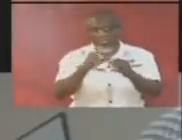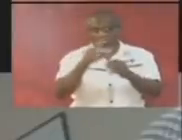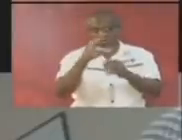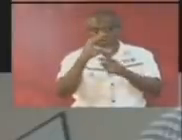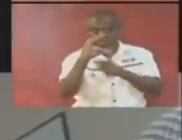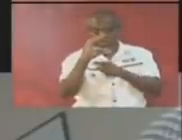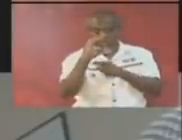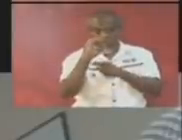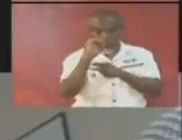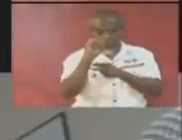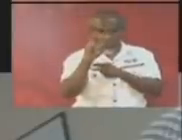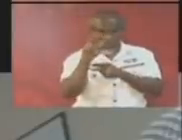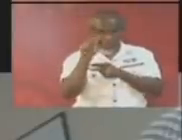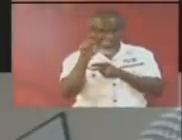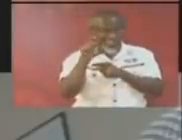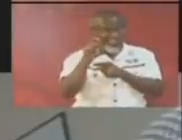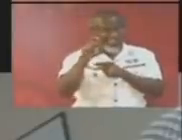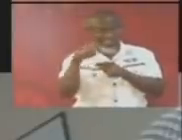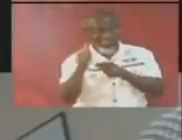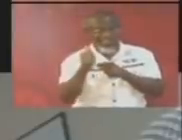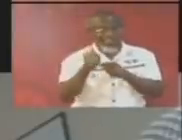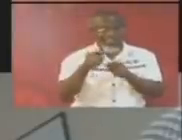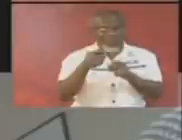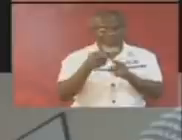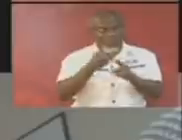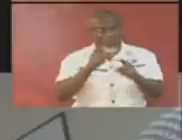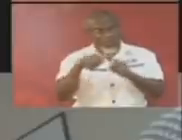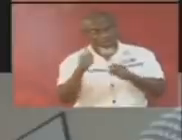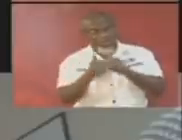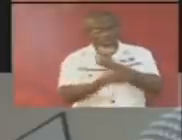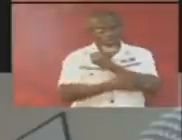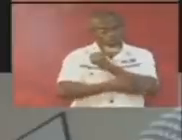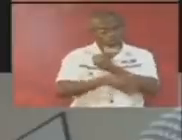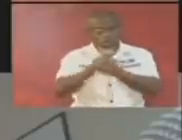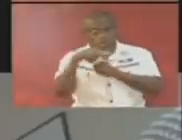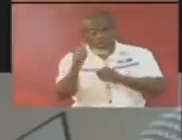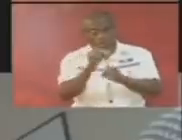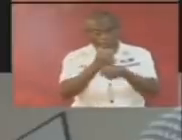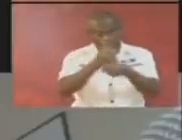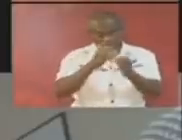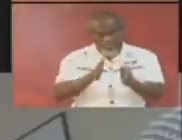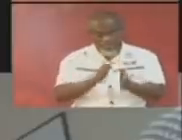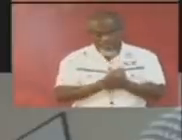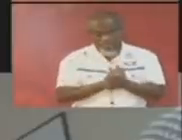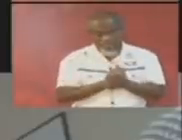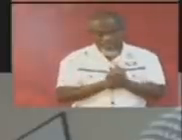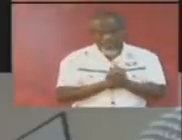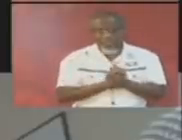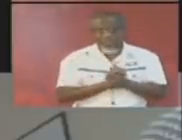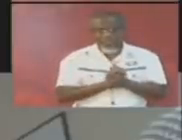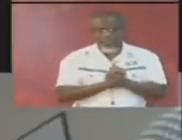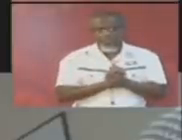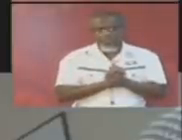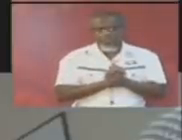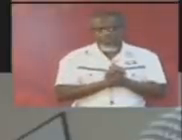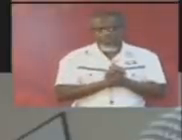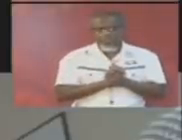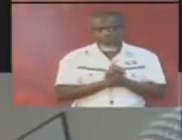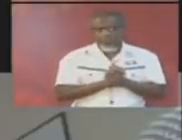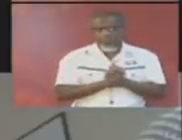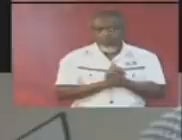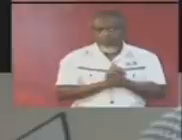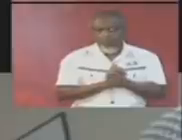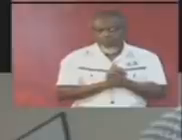My second question has to do with persons who are experiencing long COVID. How can they differentiate whether or not they're having